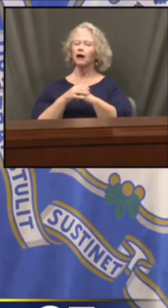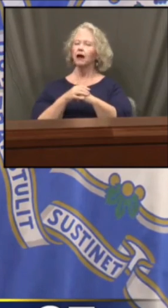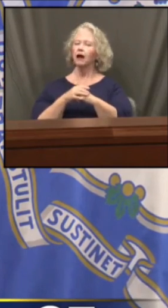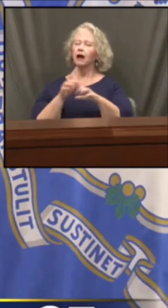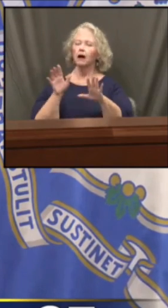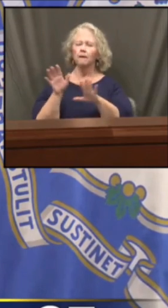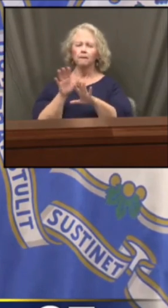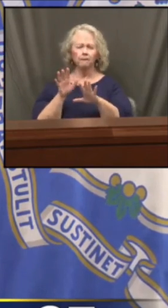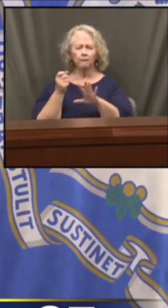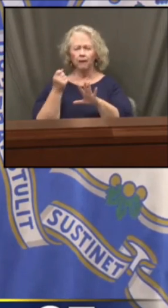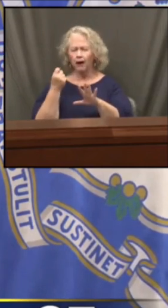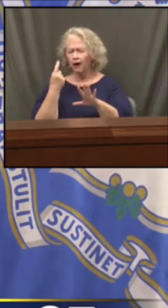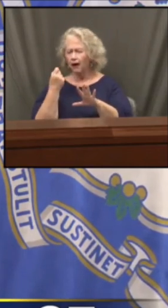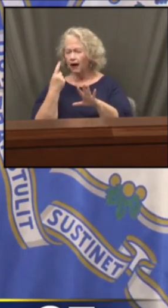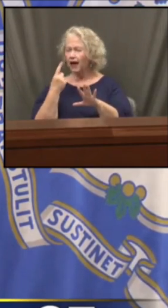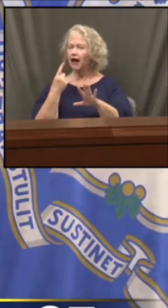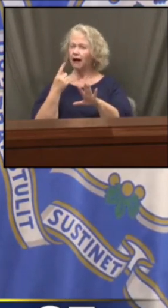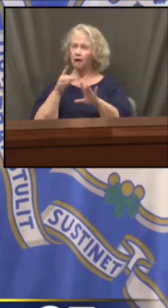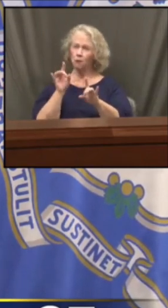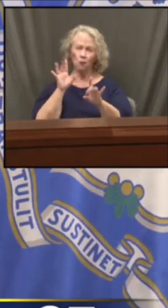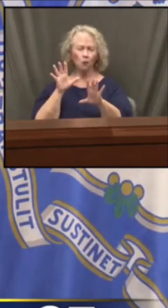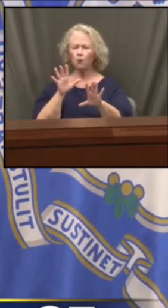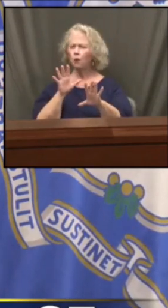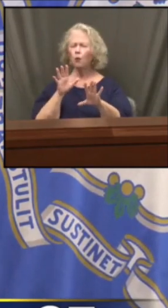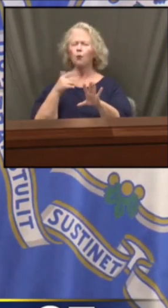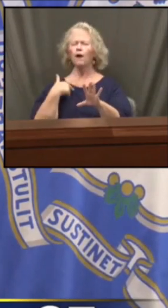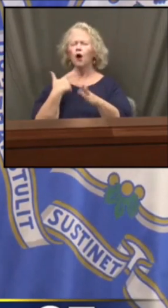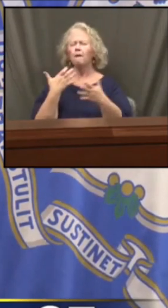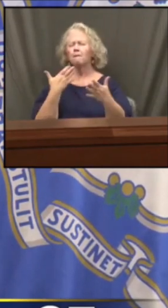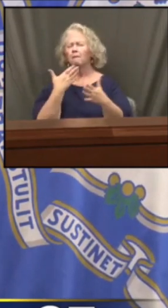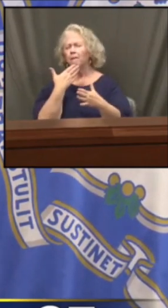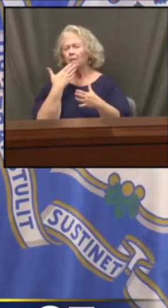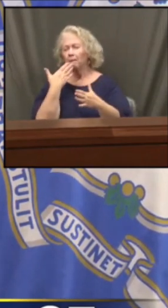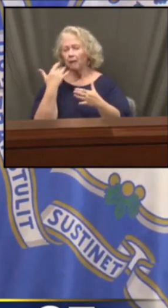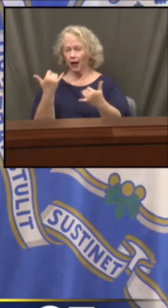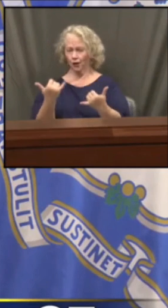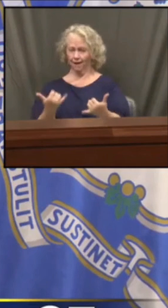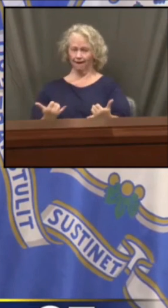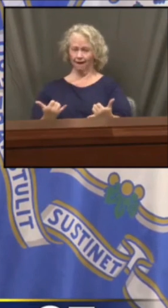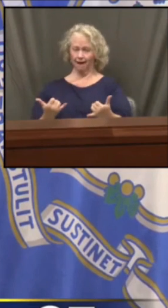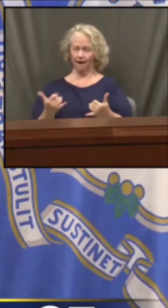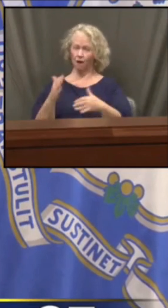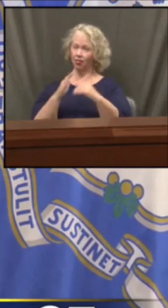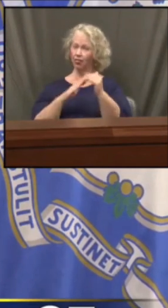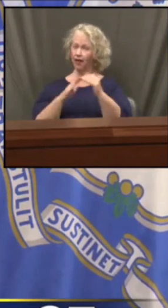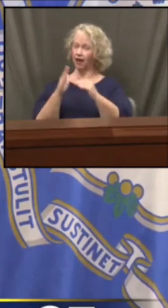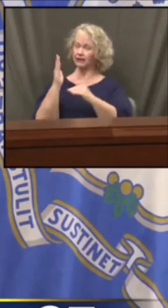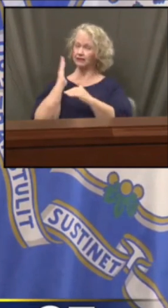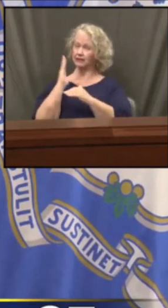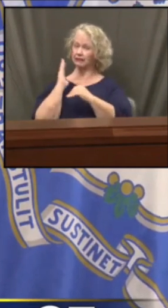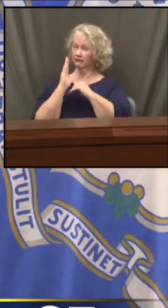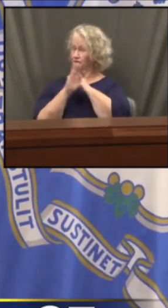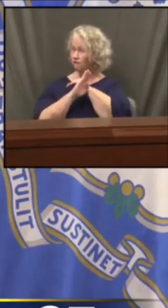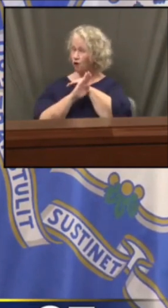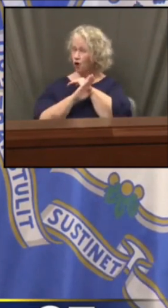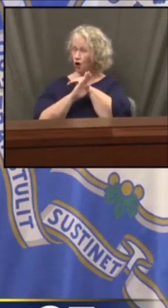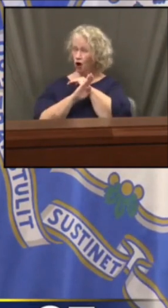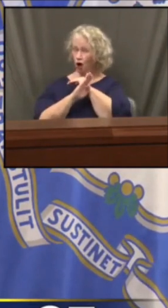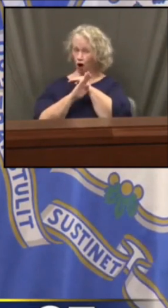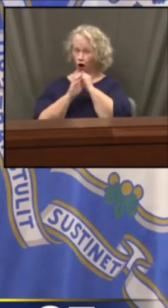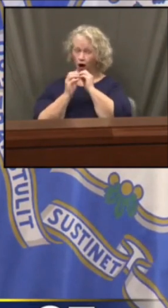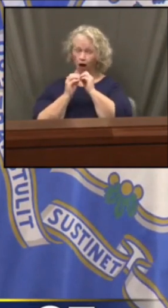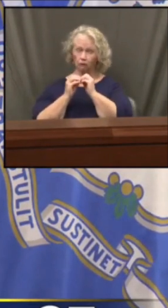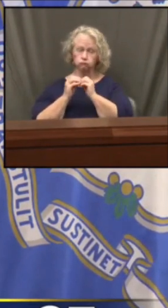much better position as a state and as a country today than we were during that fall flare-up and where we